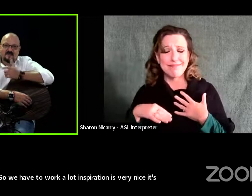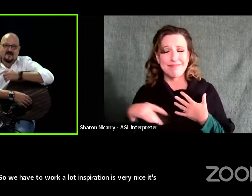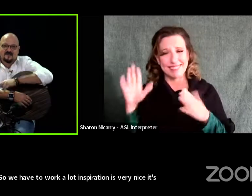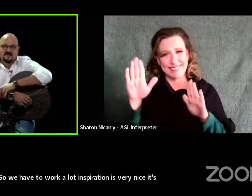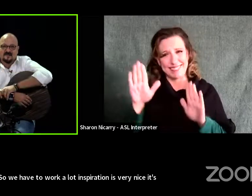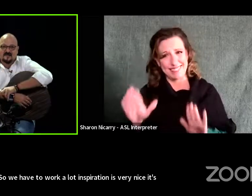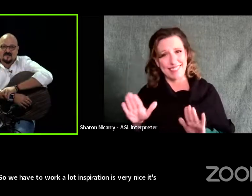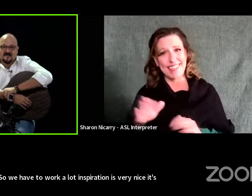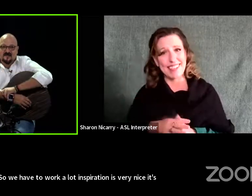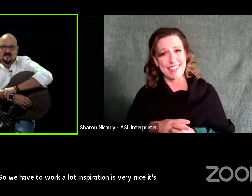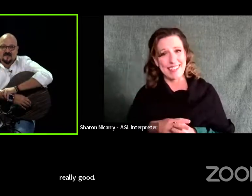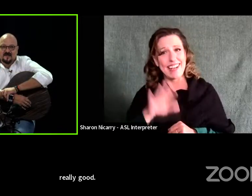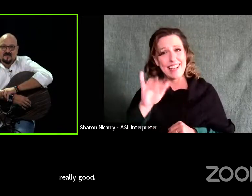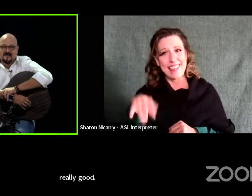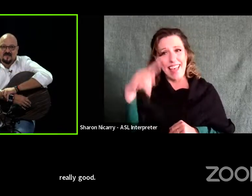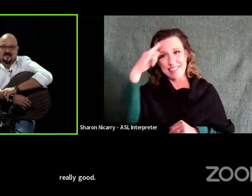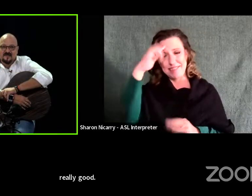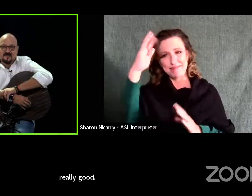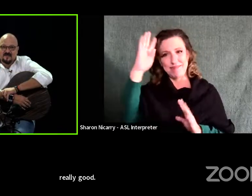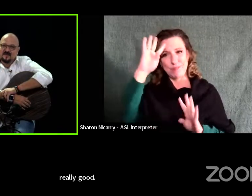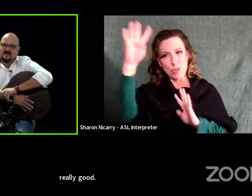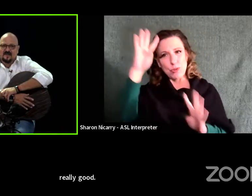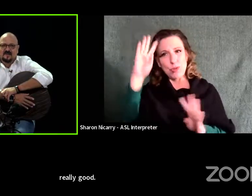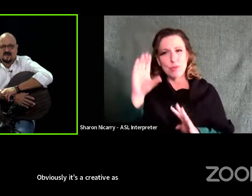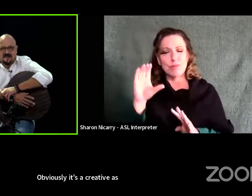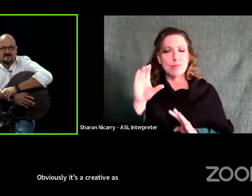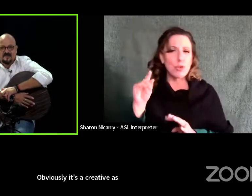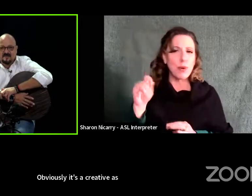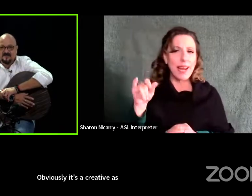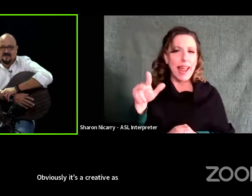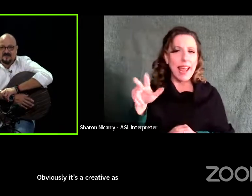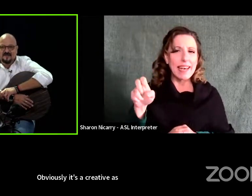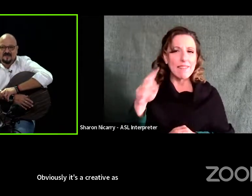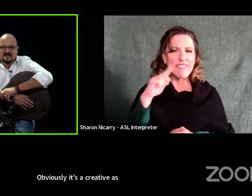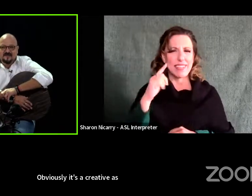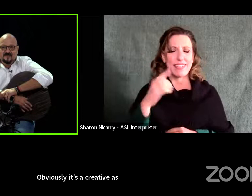creative thing. I think it's like a gift.